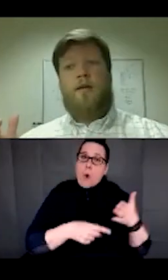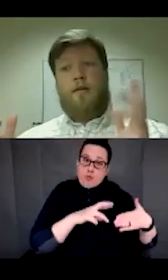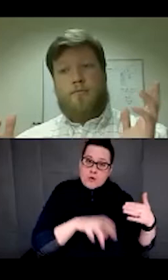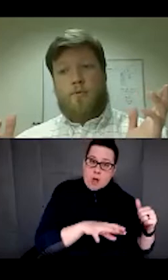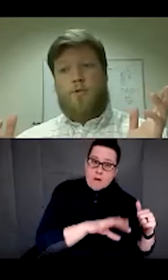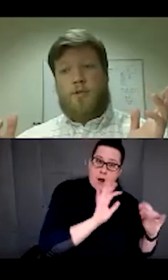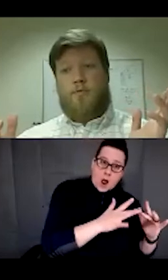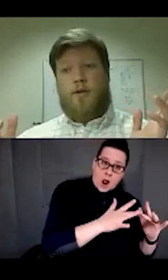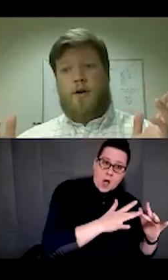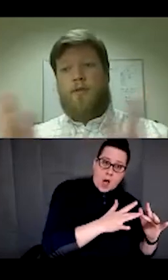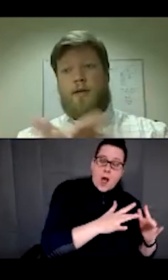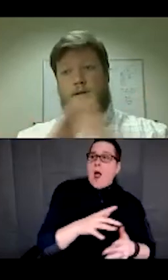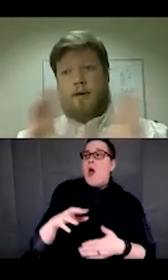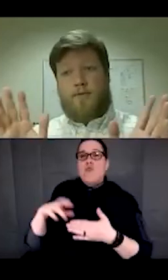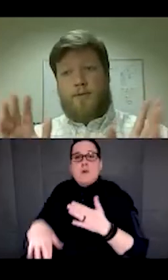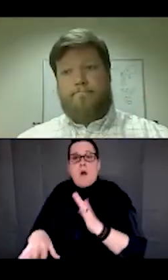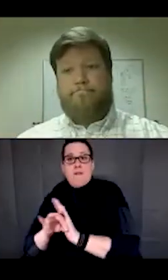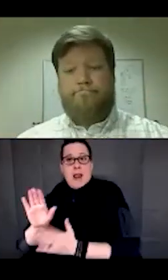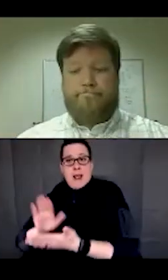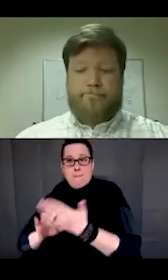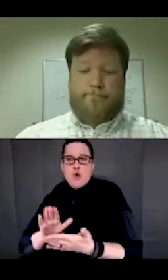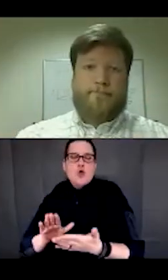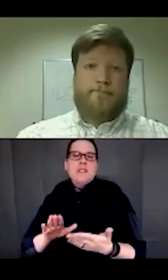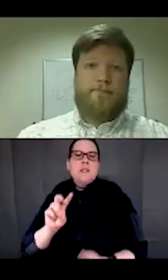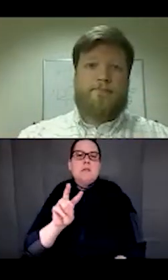online with results that we find offline, and vice versa.